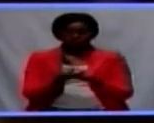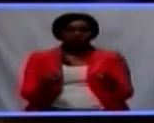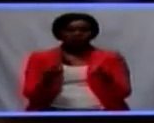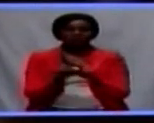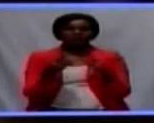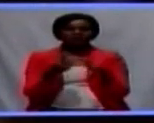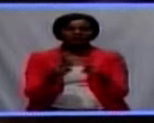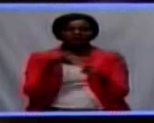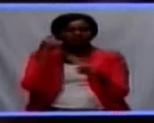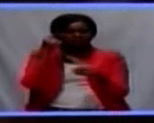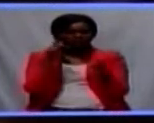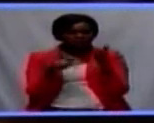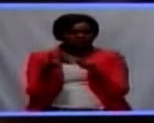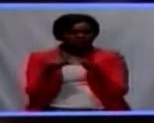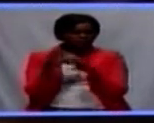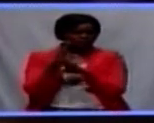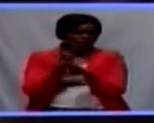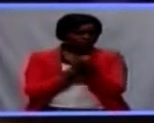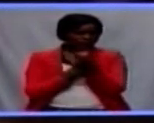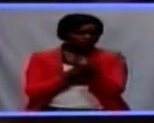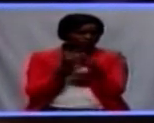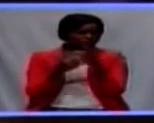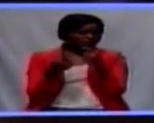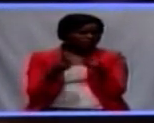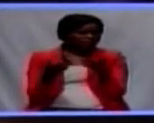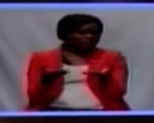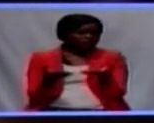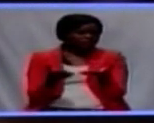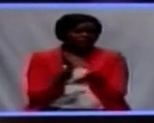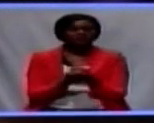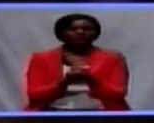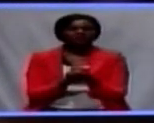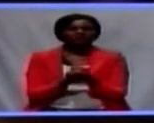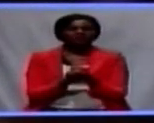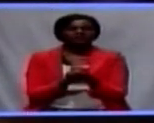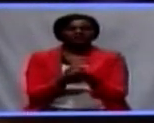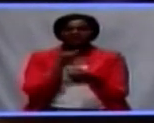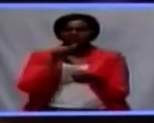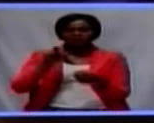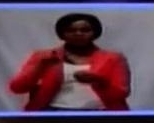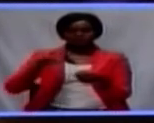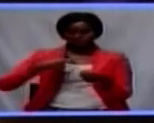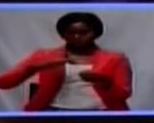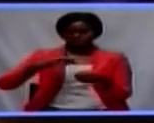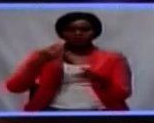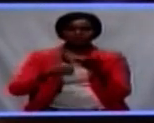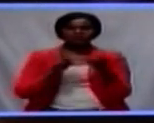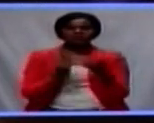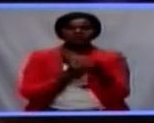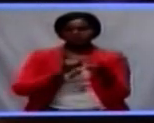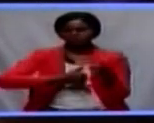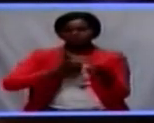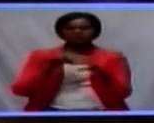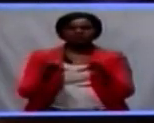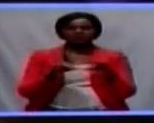for waivers before the amnesty. Yes. What happens to that? Yeah, they don't need to apply. Again, what we have done in